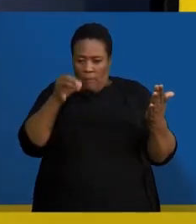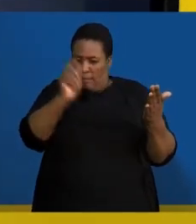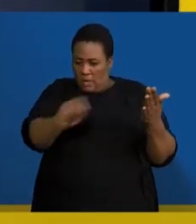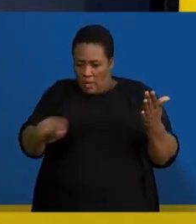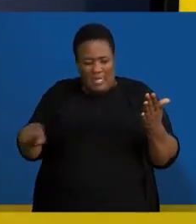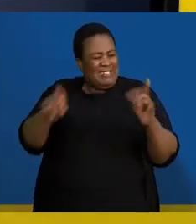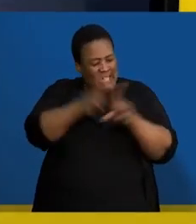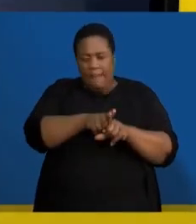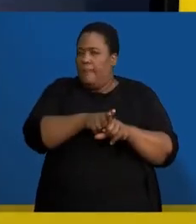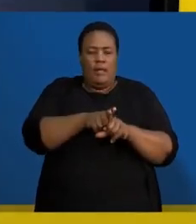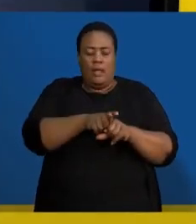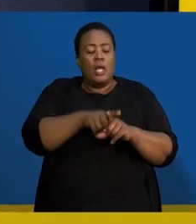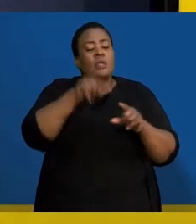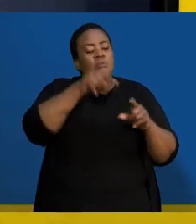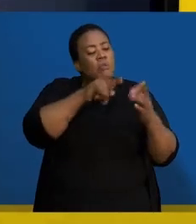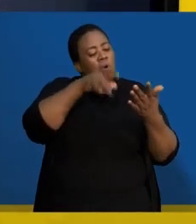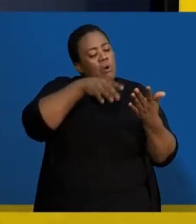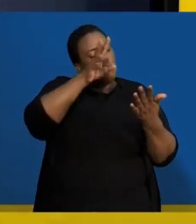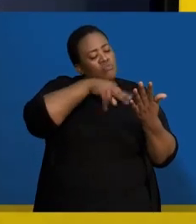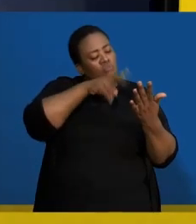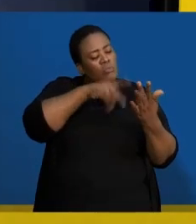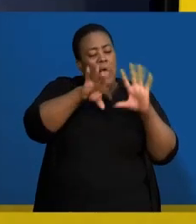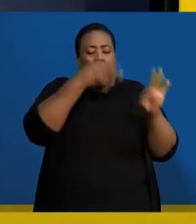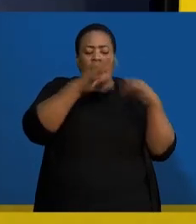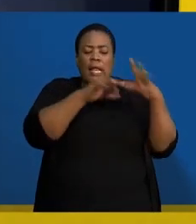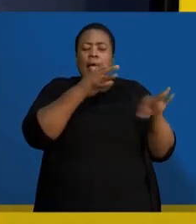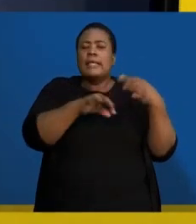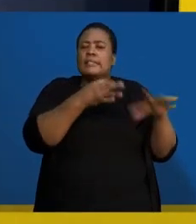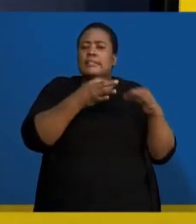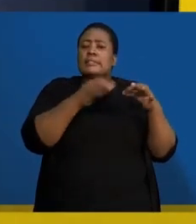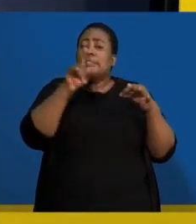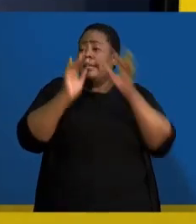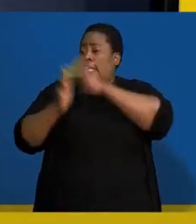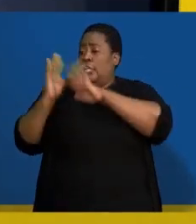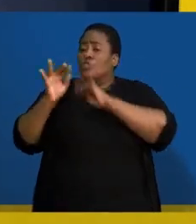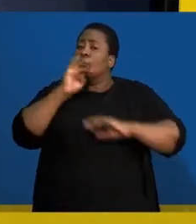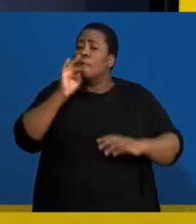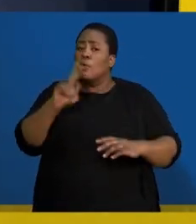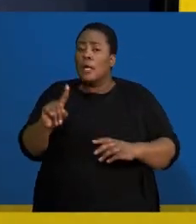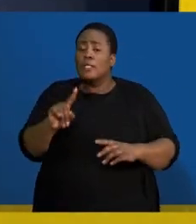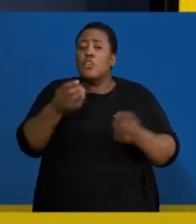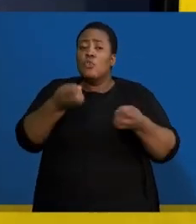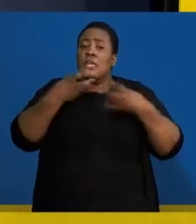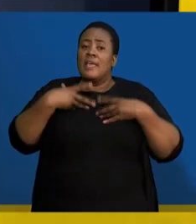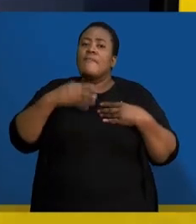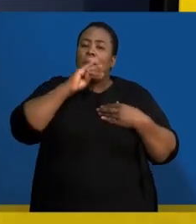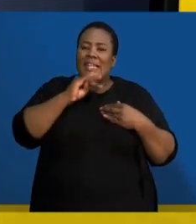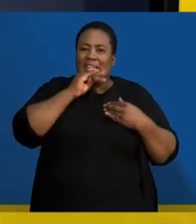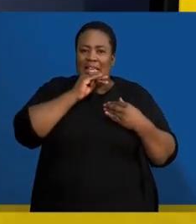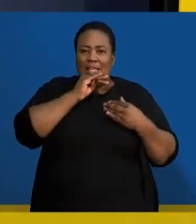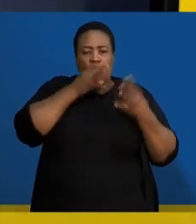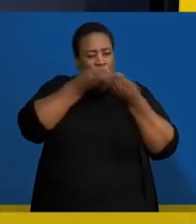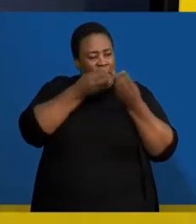but you're analyzing. So in history, when you're analyzing, that means you are providing meaning to